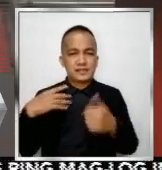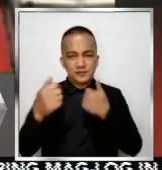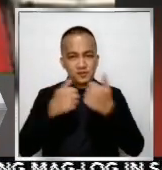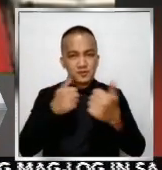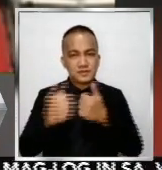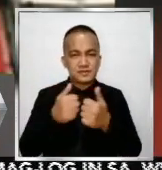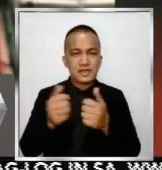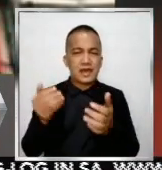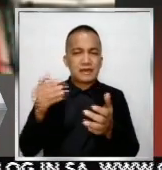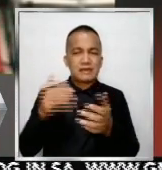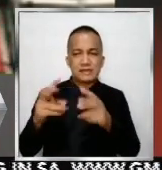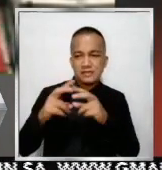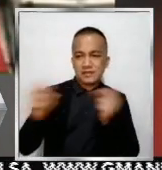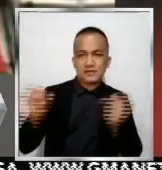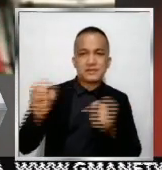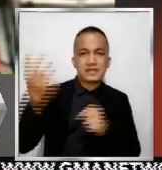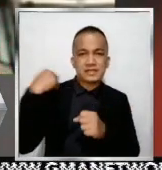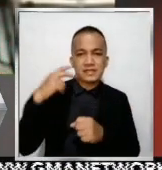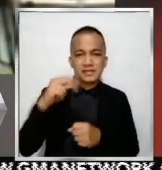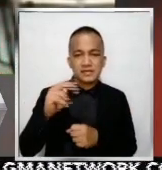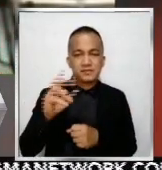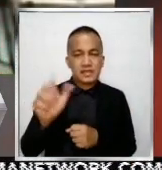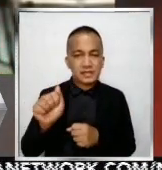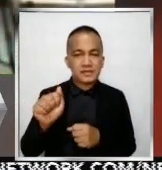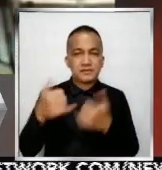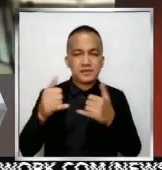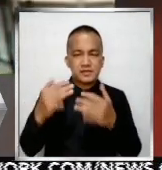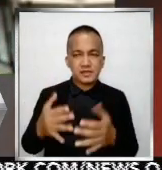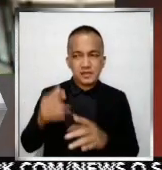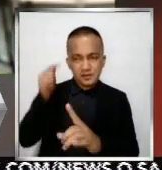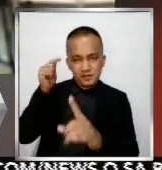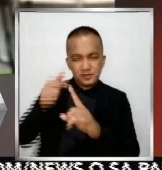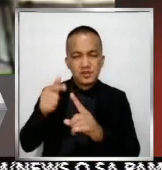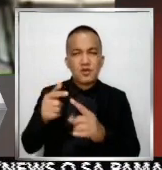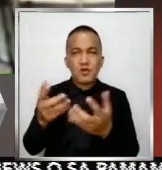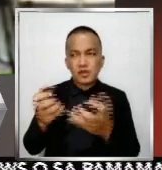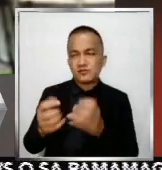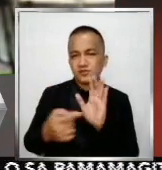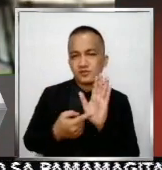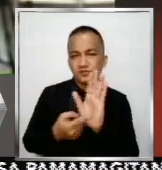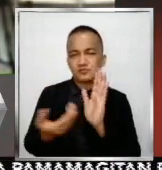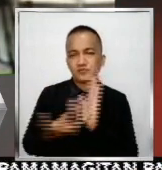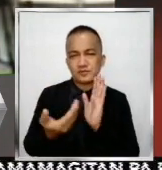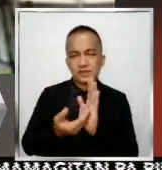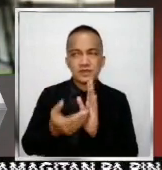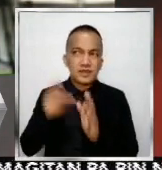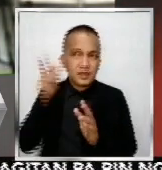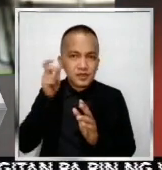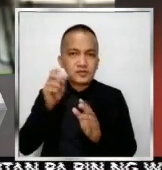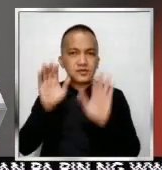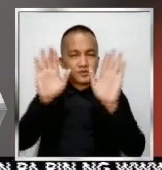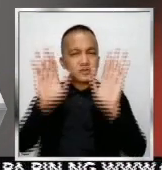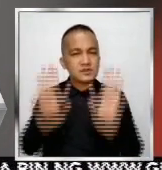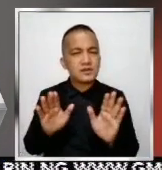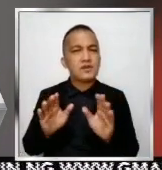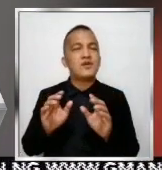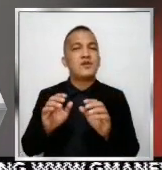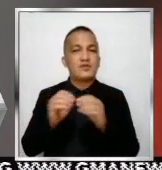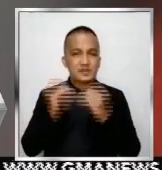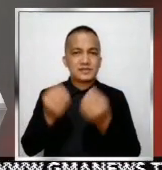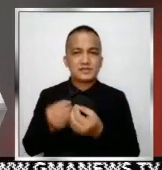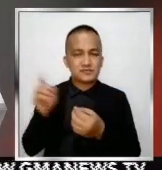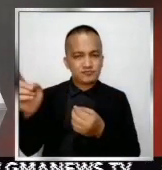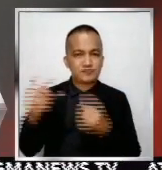players. I have goals, and I chose Neo Phoenix because I just heard that it was a wonderful organization, and it